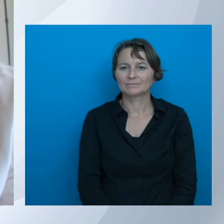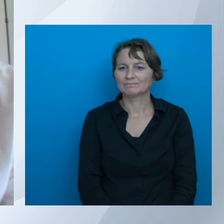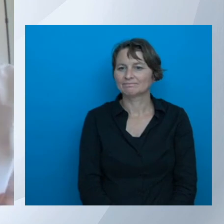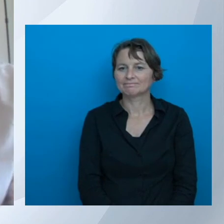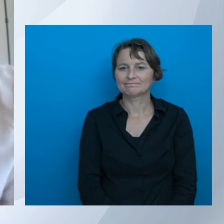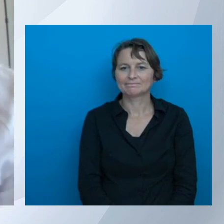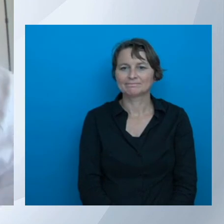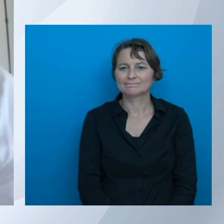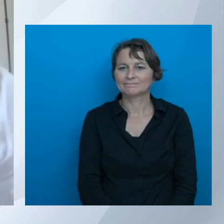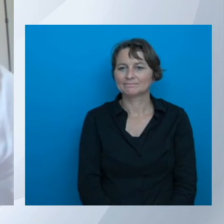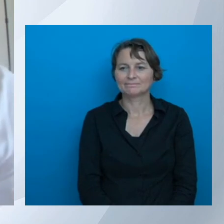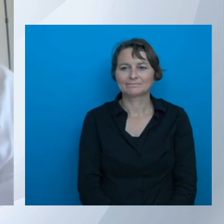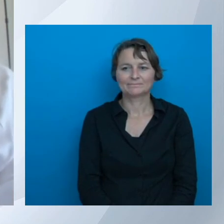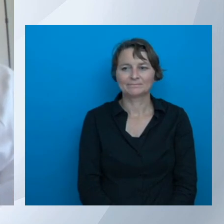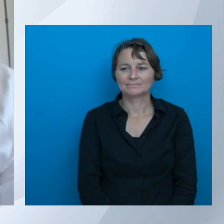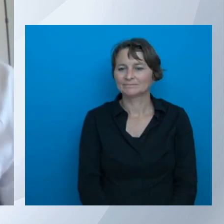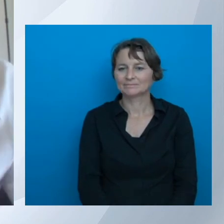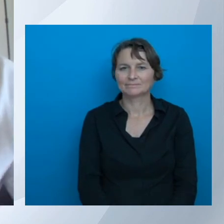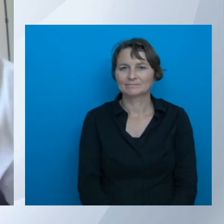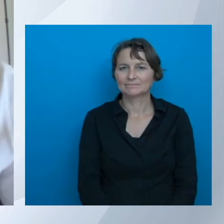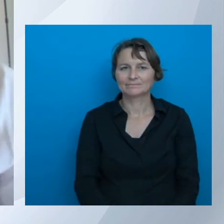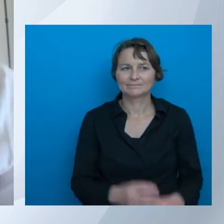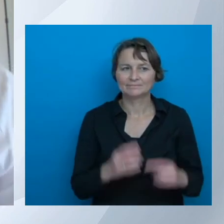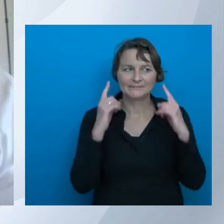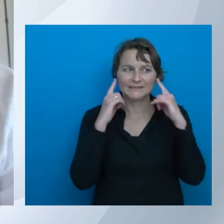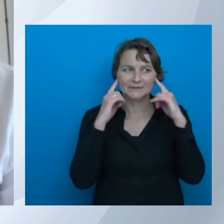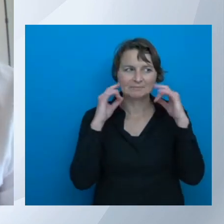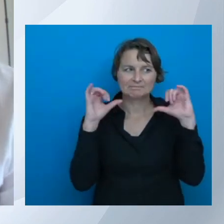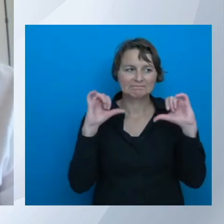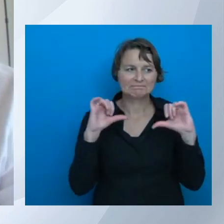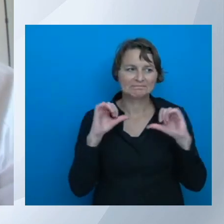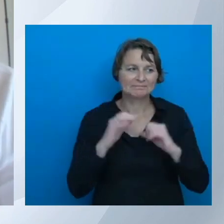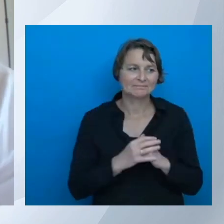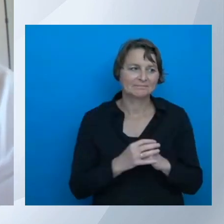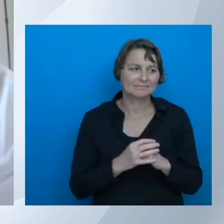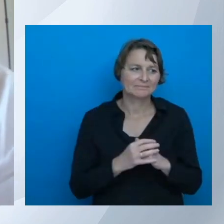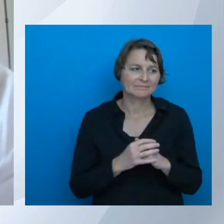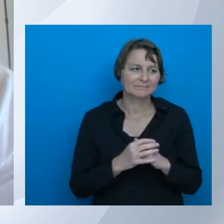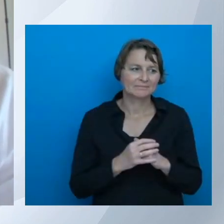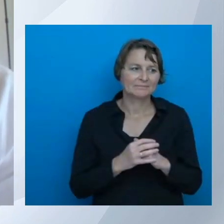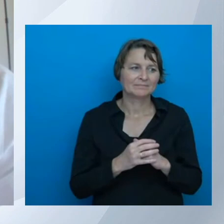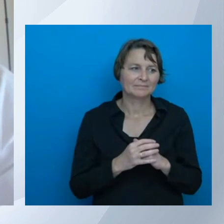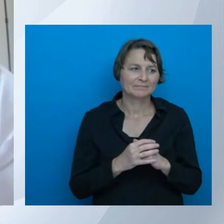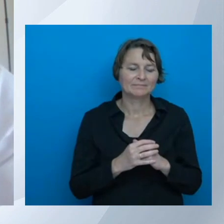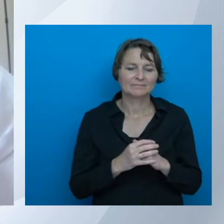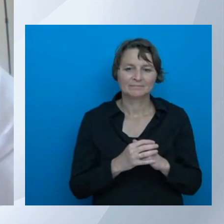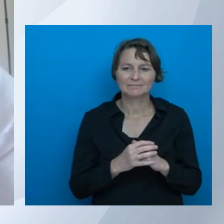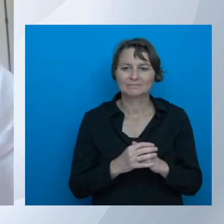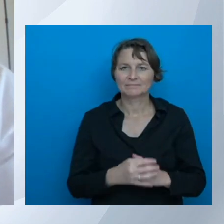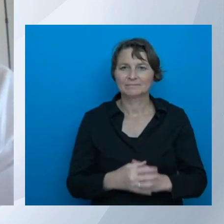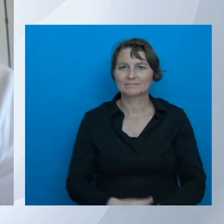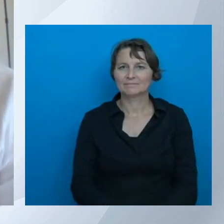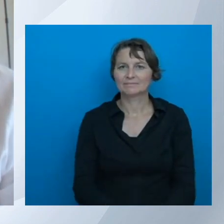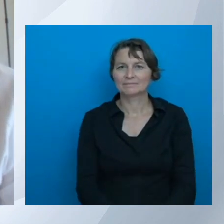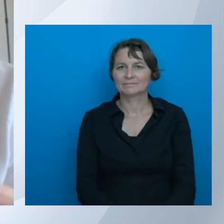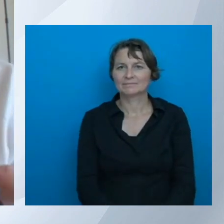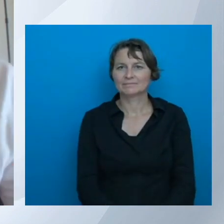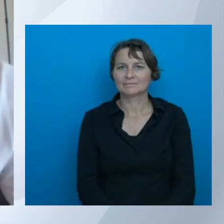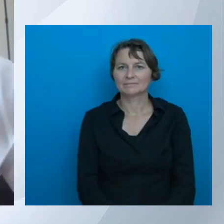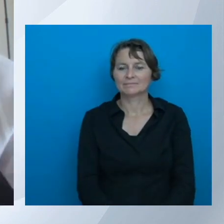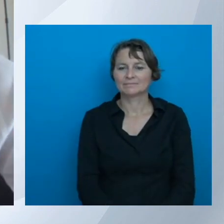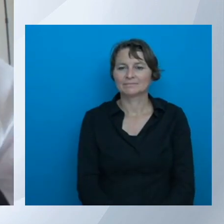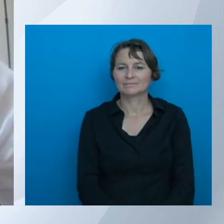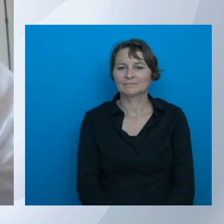services like Lowlands.Community let you load the system, and also it's